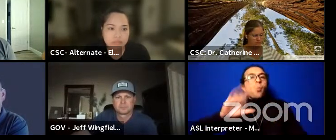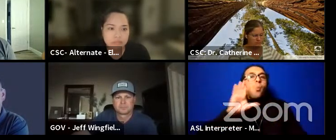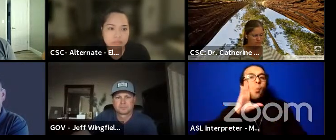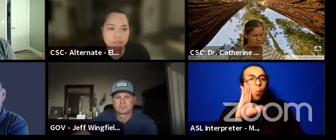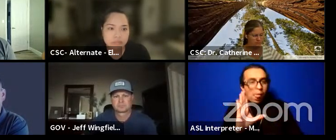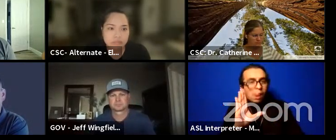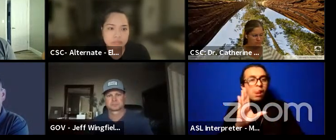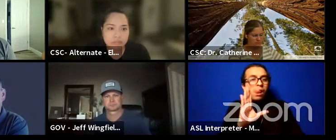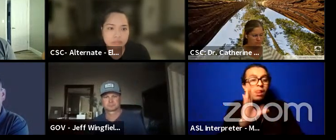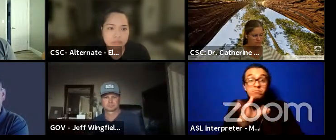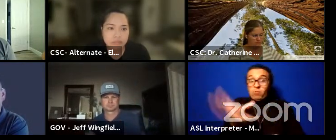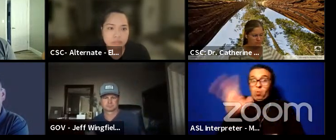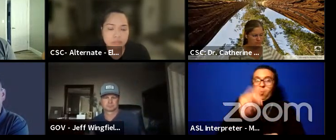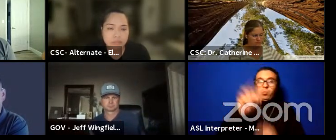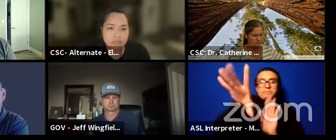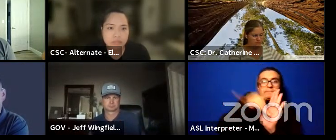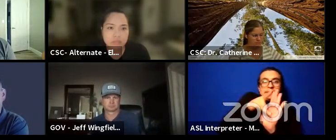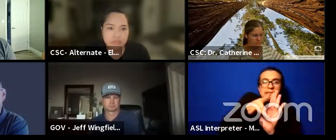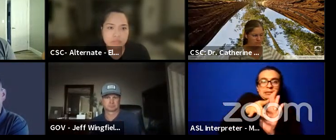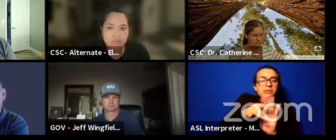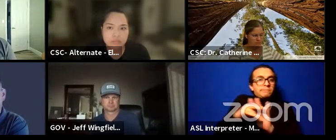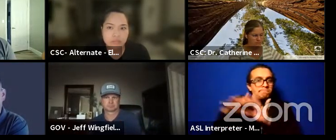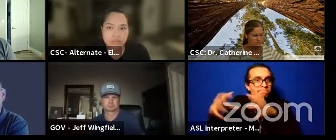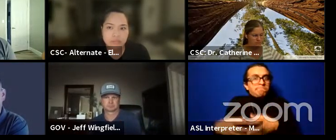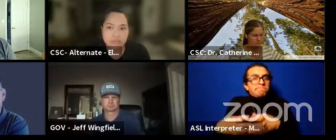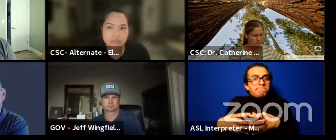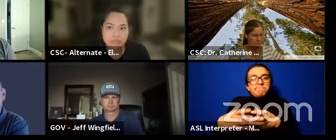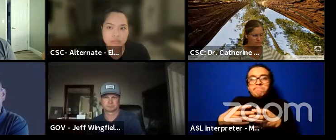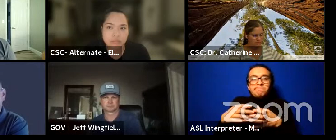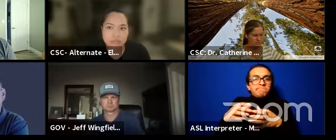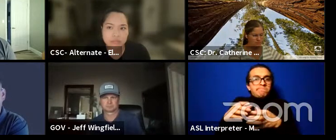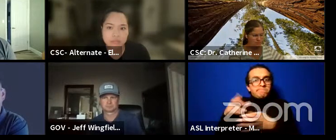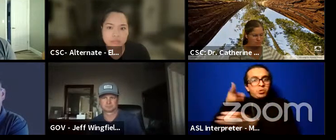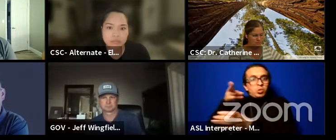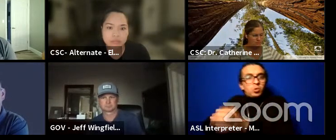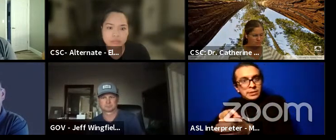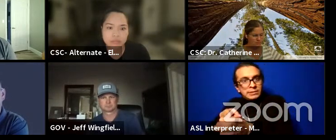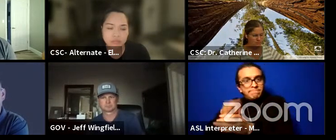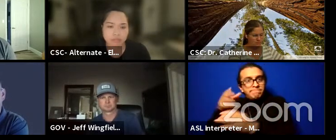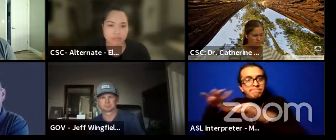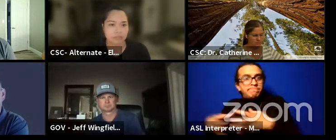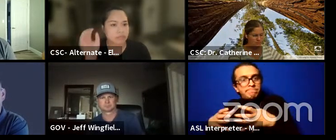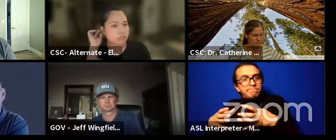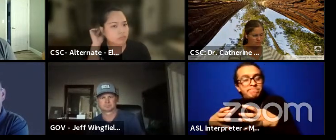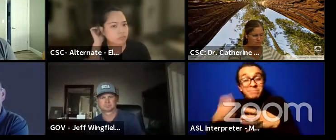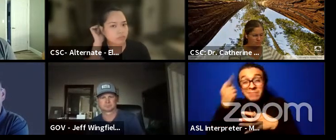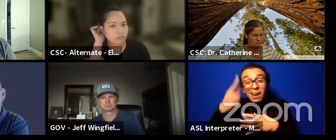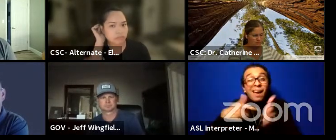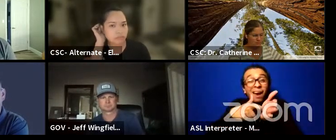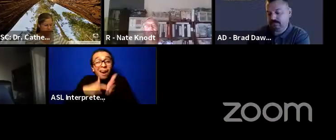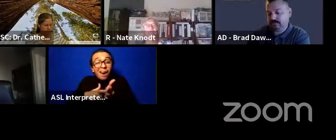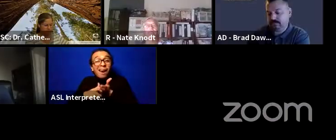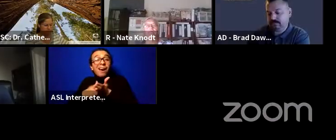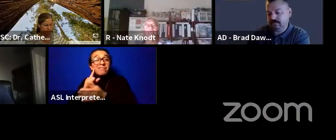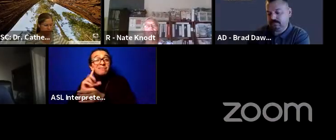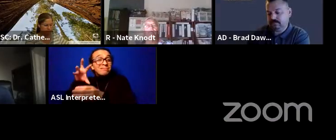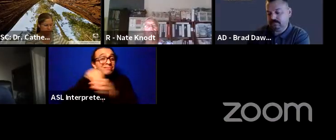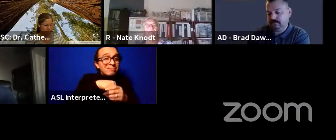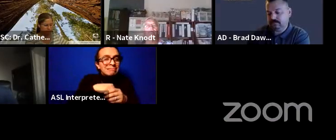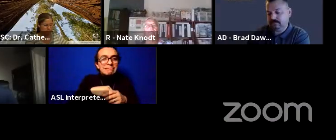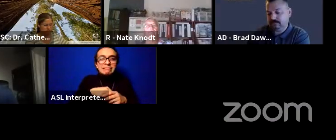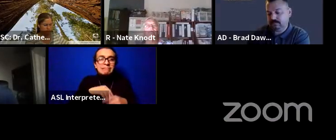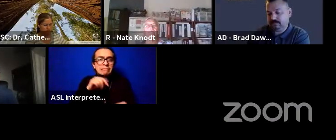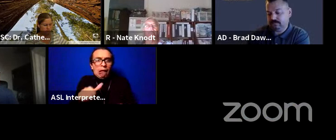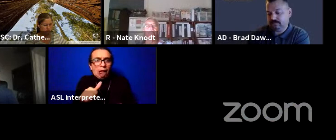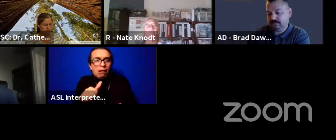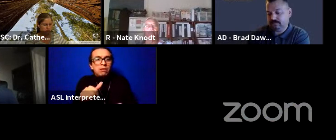self-selecting into just one subcommittee, but that is not going to pin you into just one subcommittee. We are looking today to see what